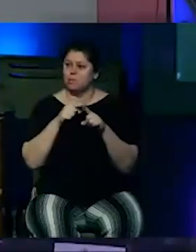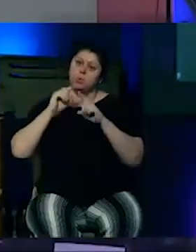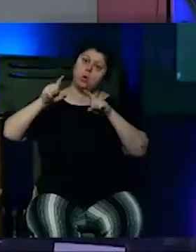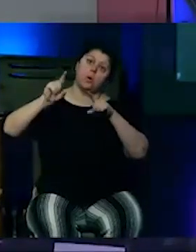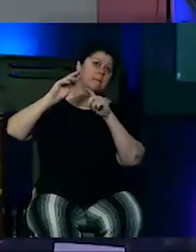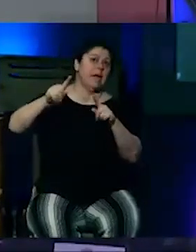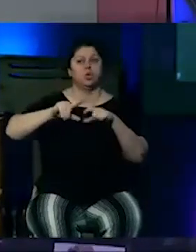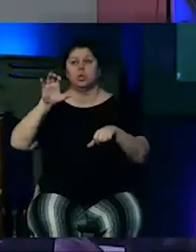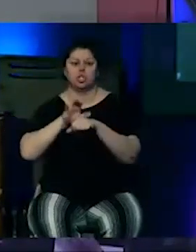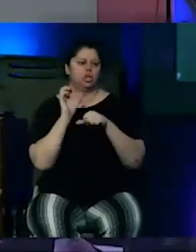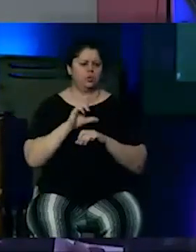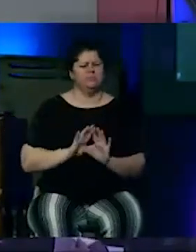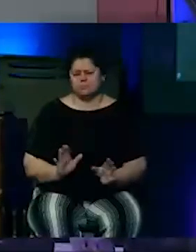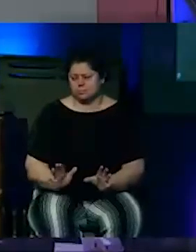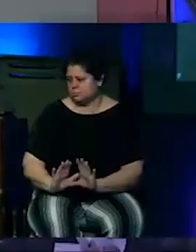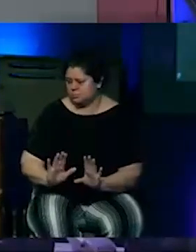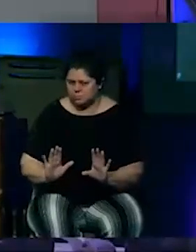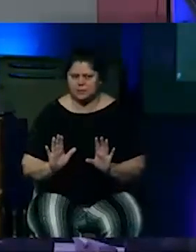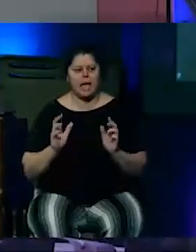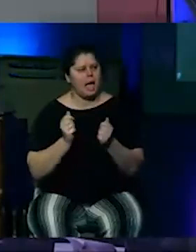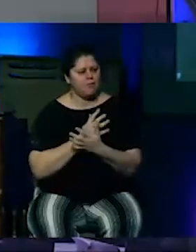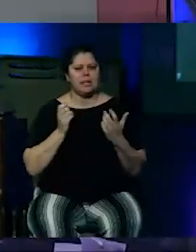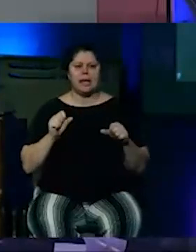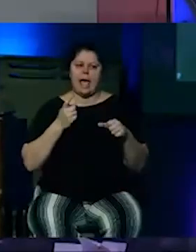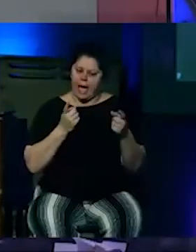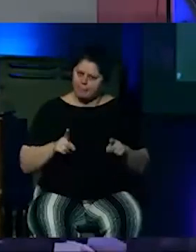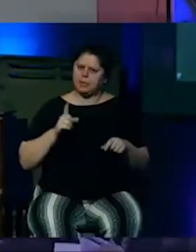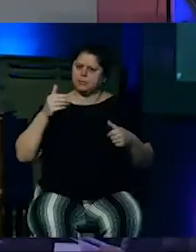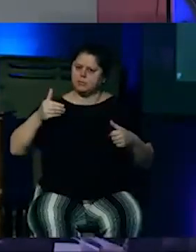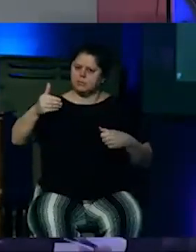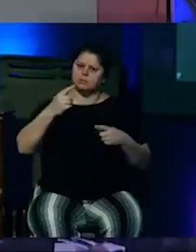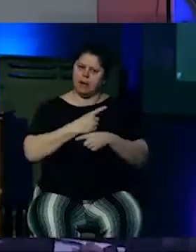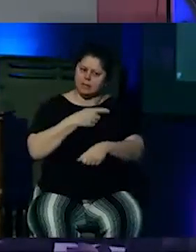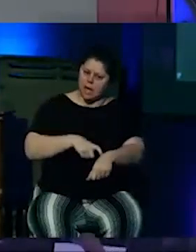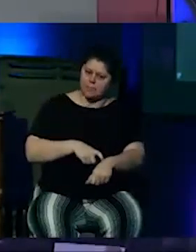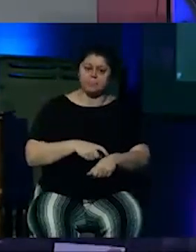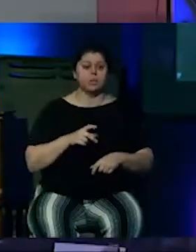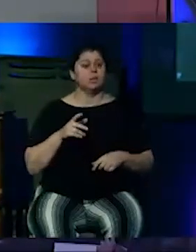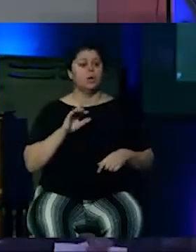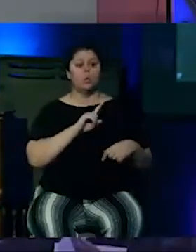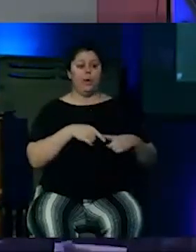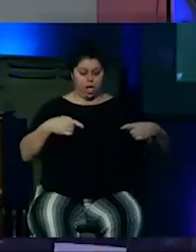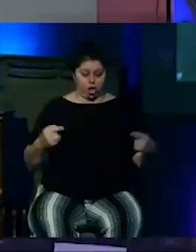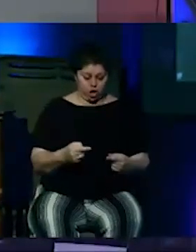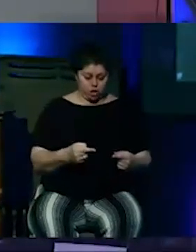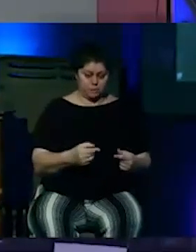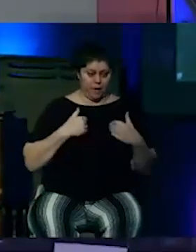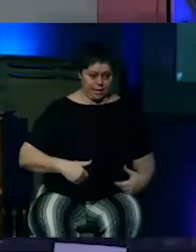to a church or doing this thing again. Everything can happen in good time. You know, as people are recovering from injuries, like, you do, you